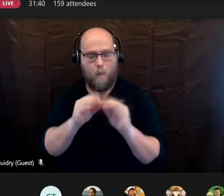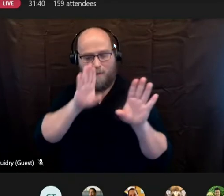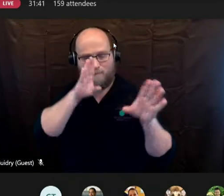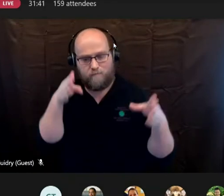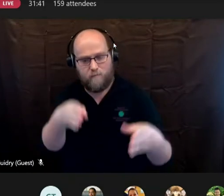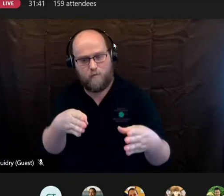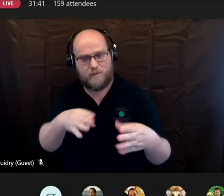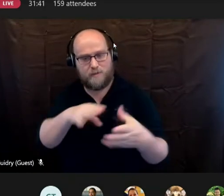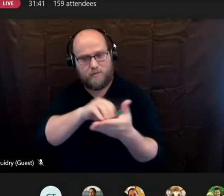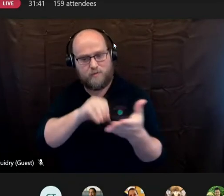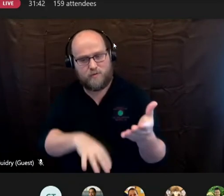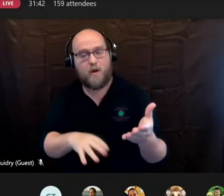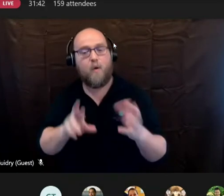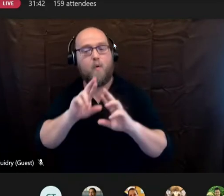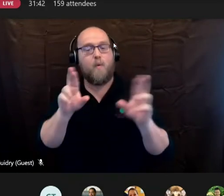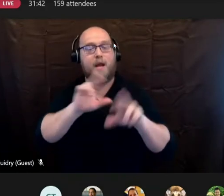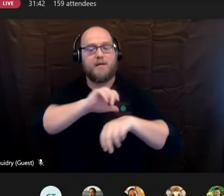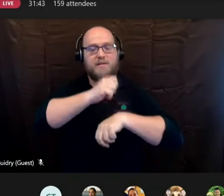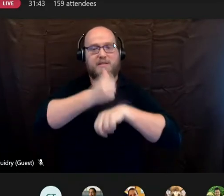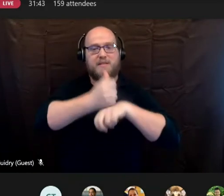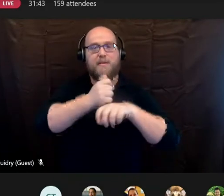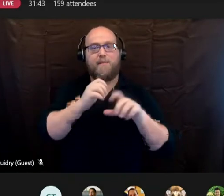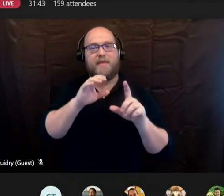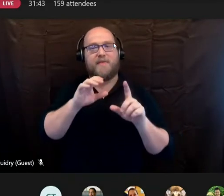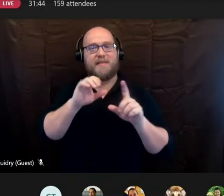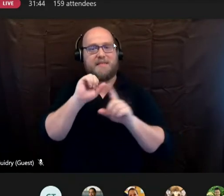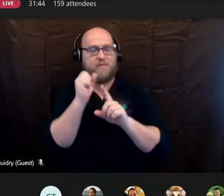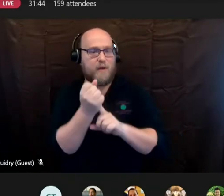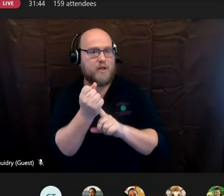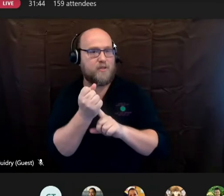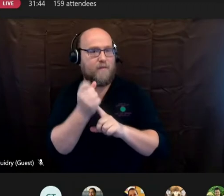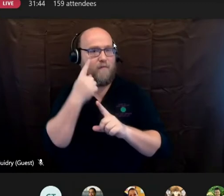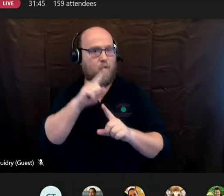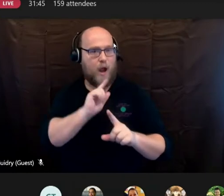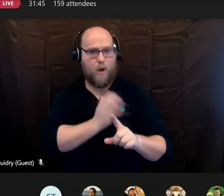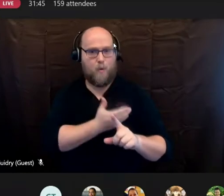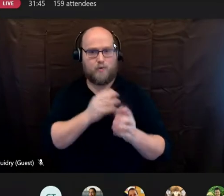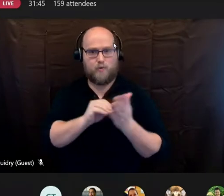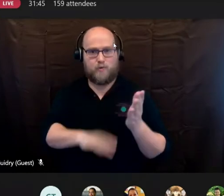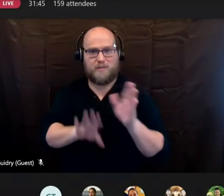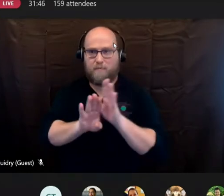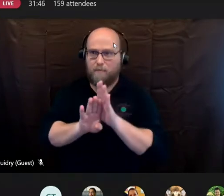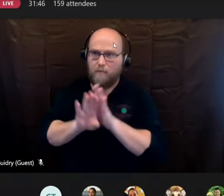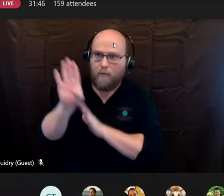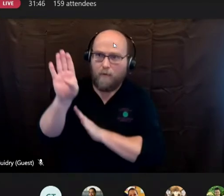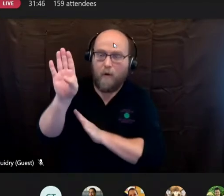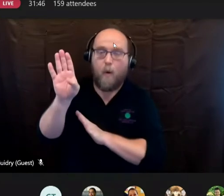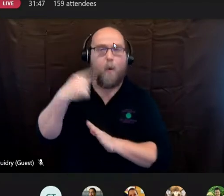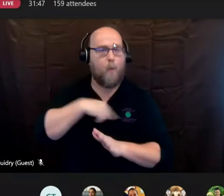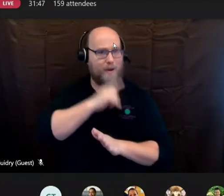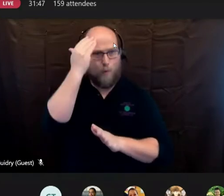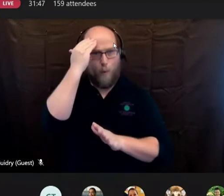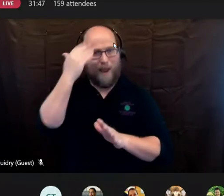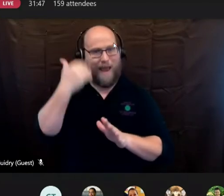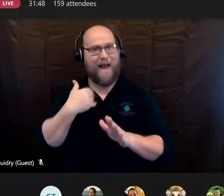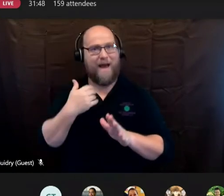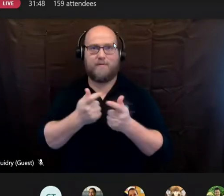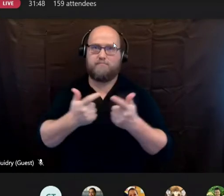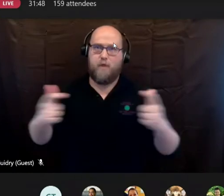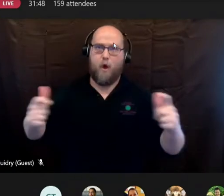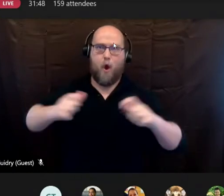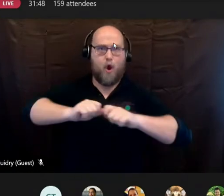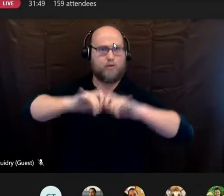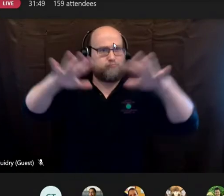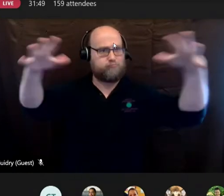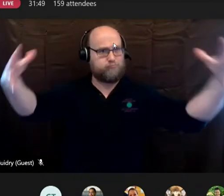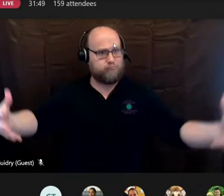conditions for our students to thrive, we know that we have a large population of students and we need to attend to many, many different needs,